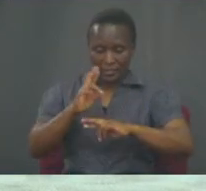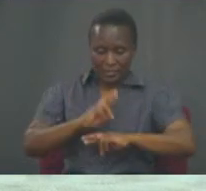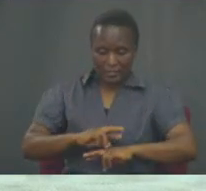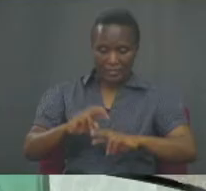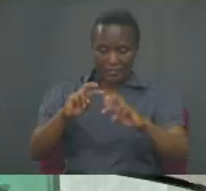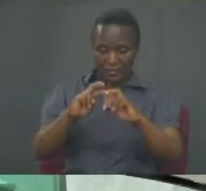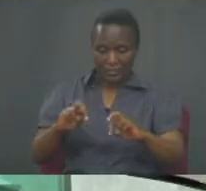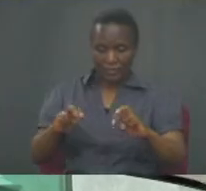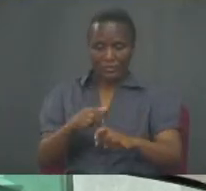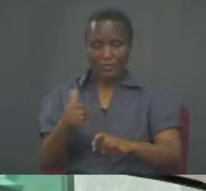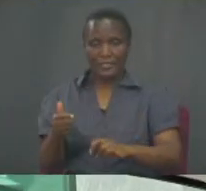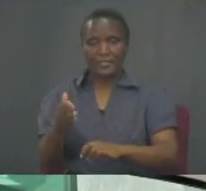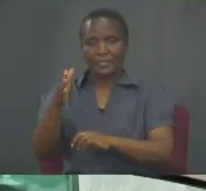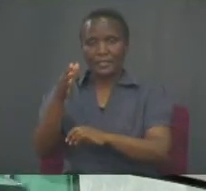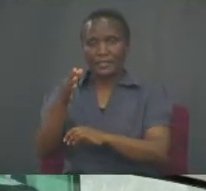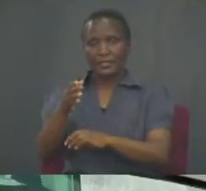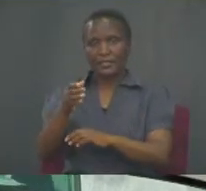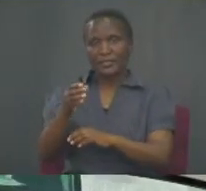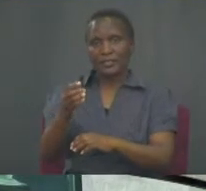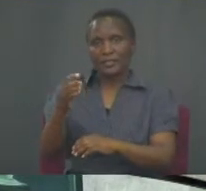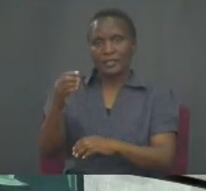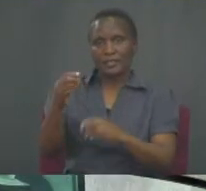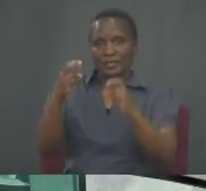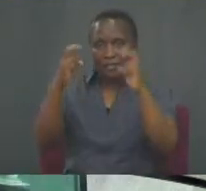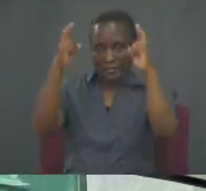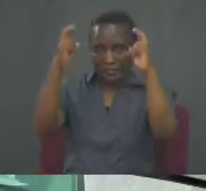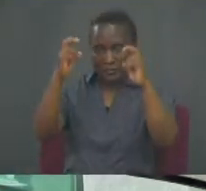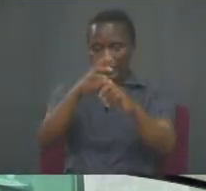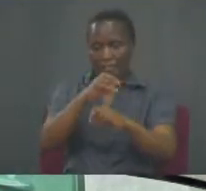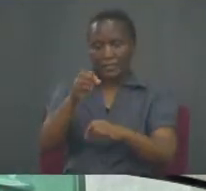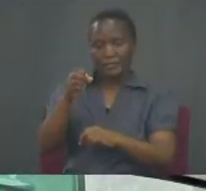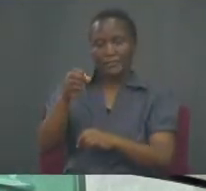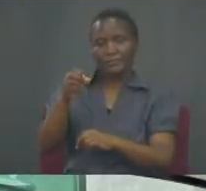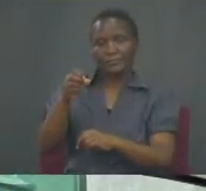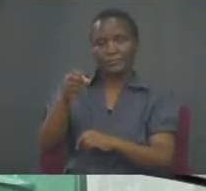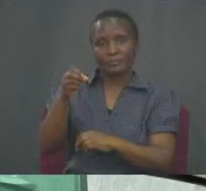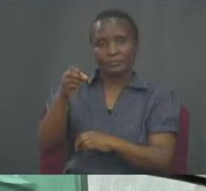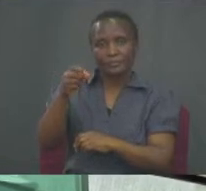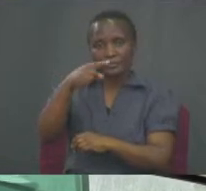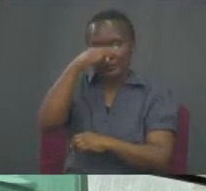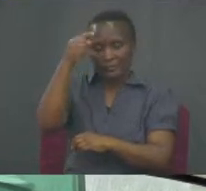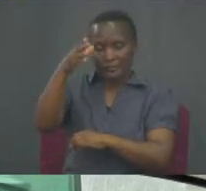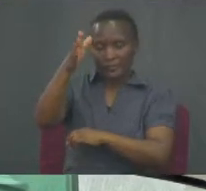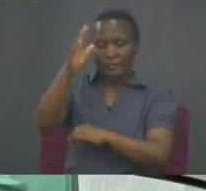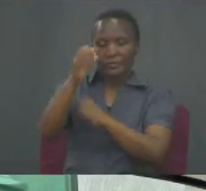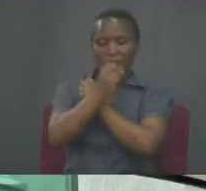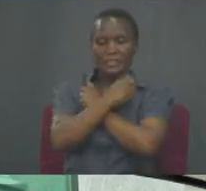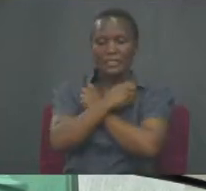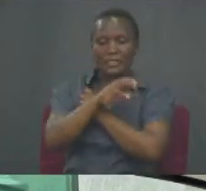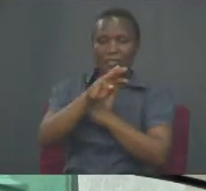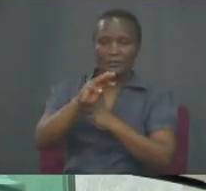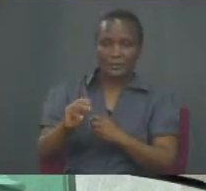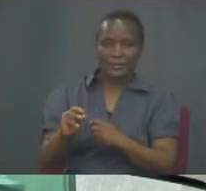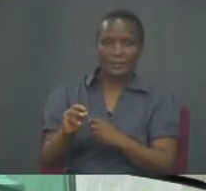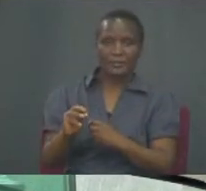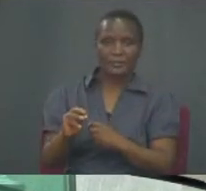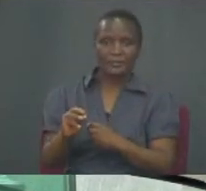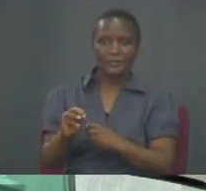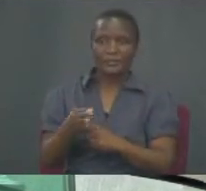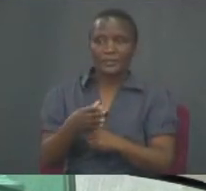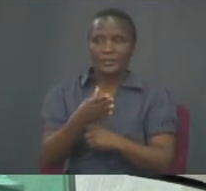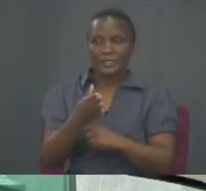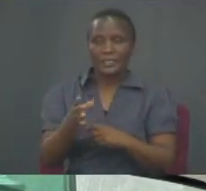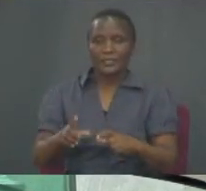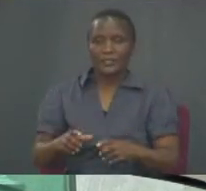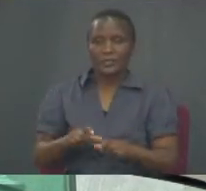other gods. And because God loves them, he sends them to oppression and they live under oppression. When they cry,